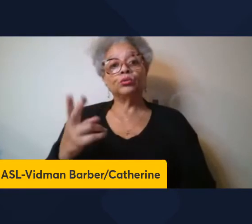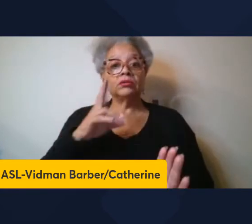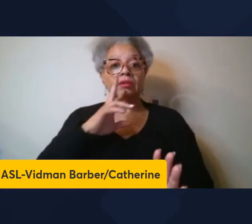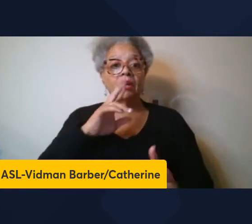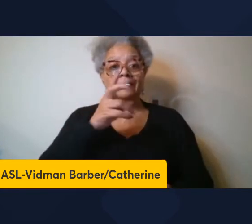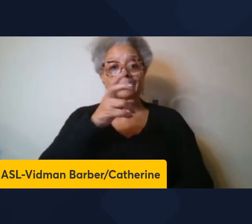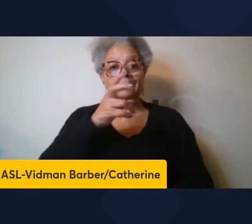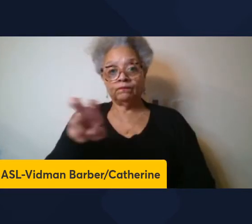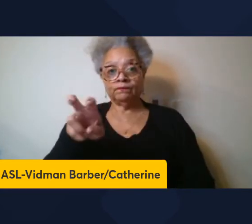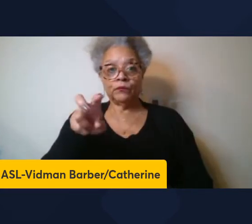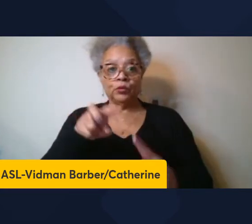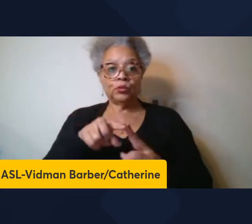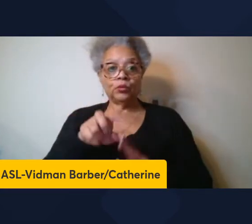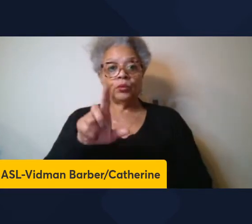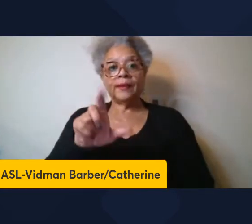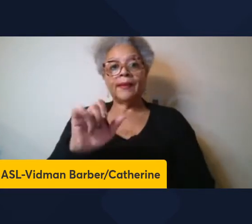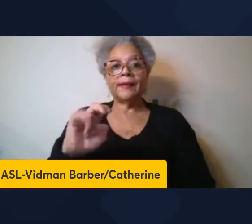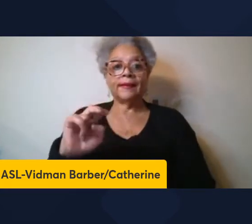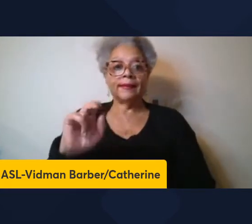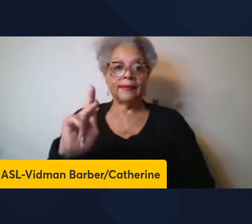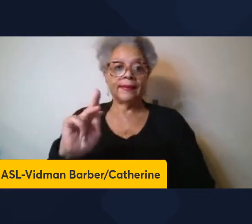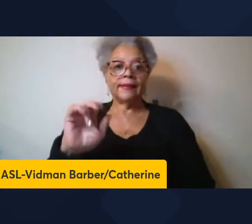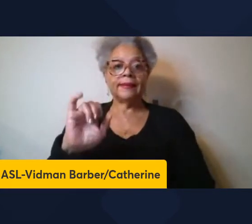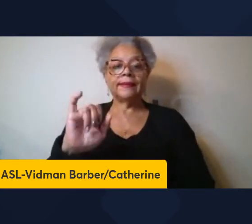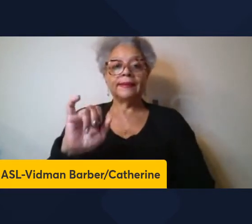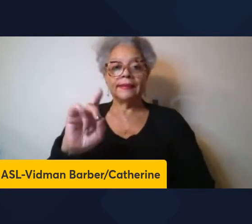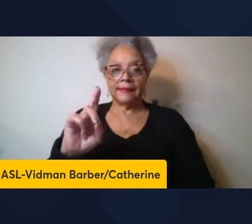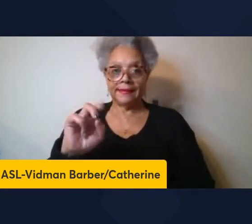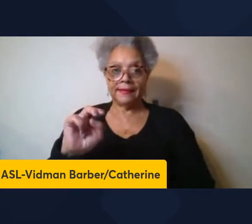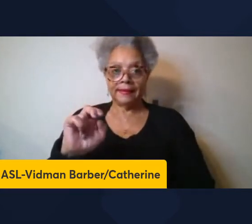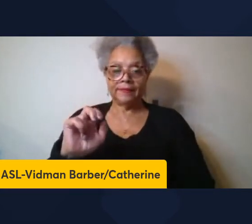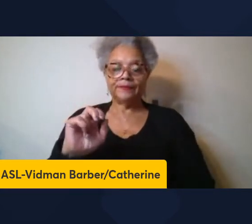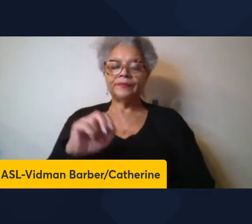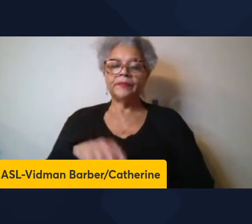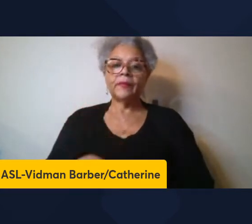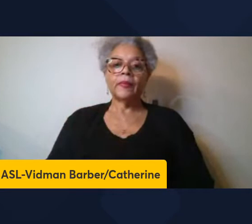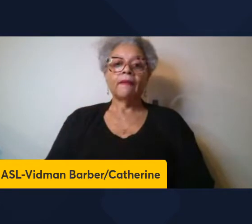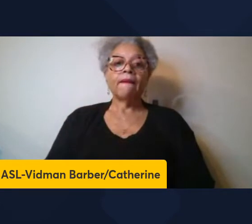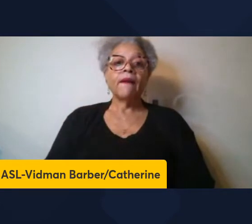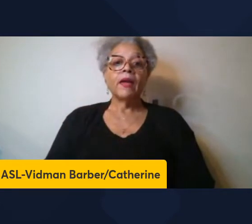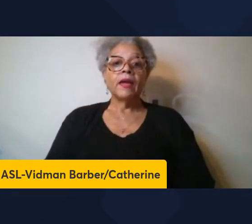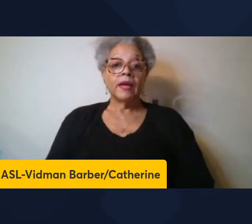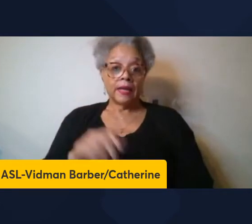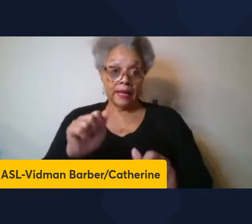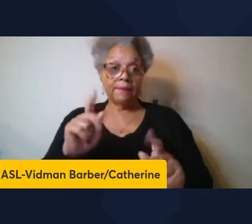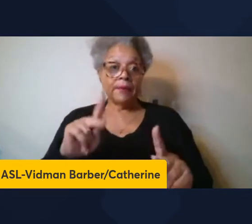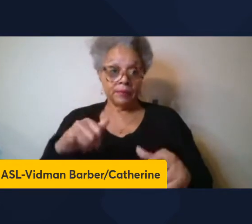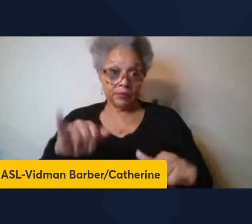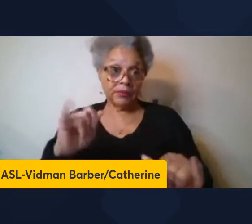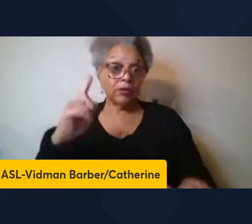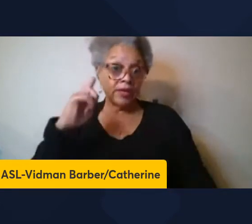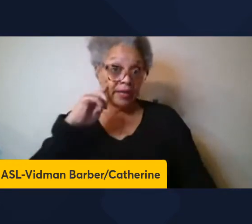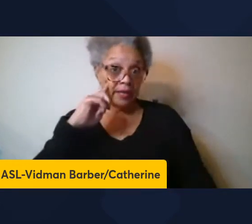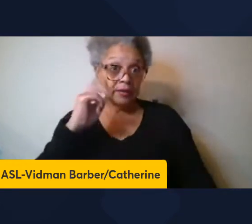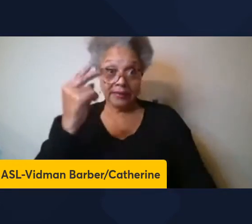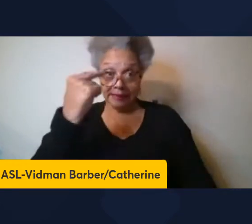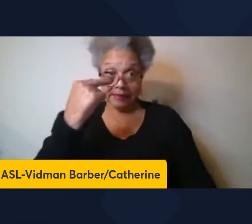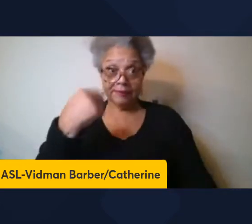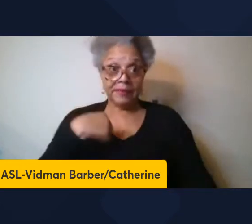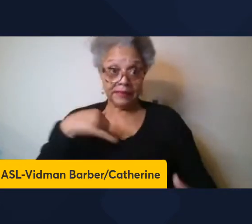LinkedIn. All right. So can people hear me, see me